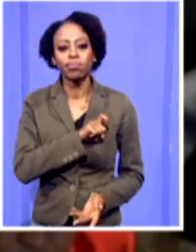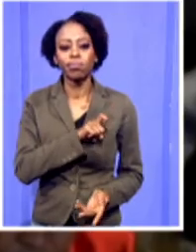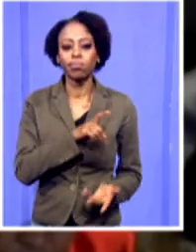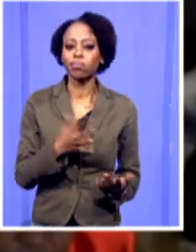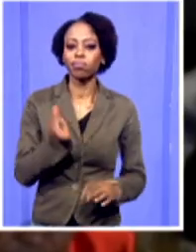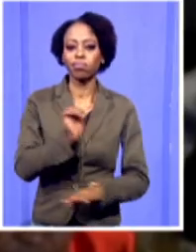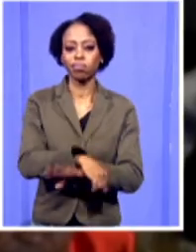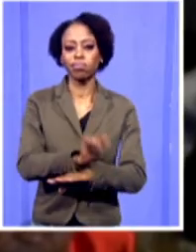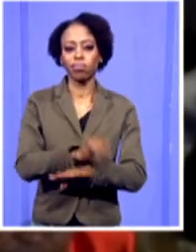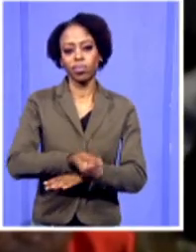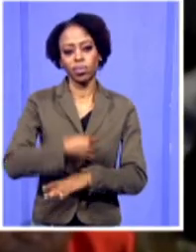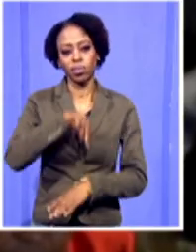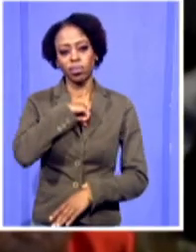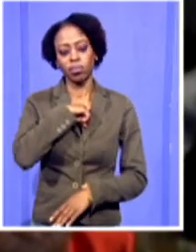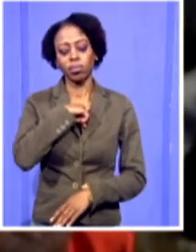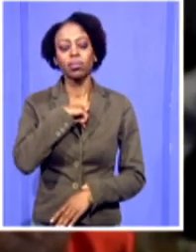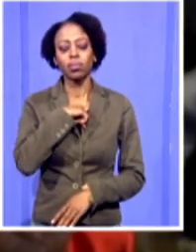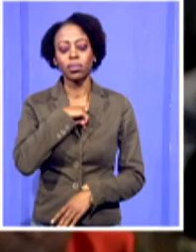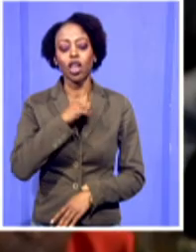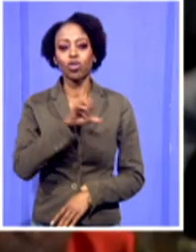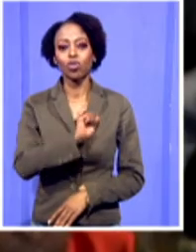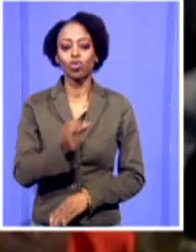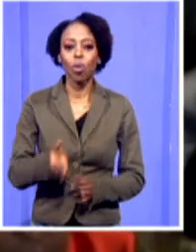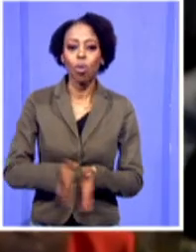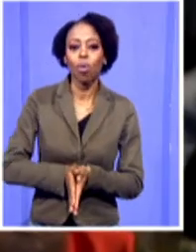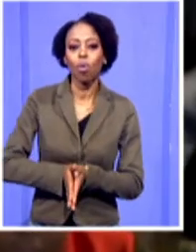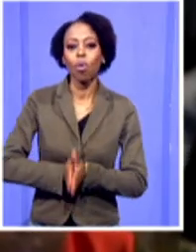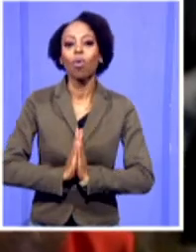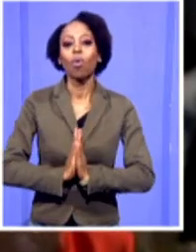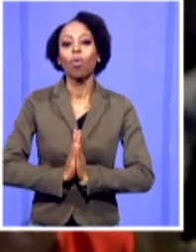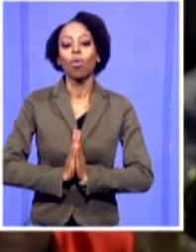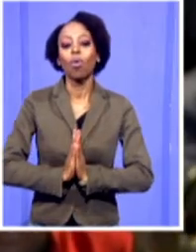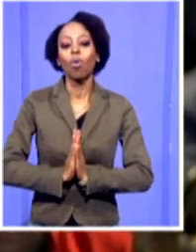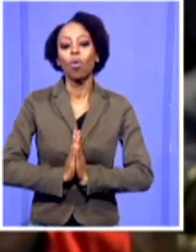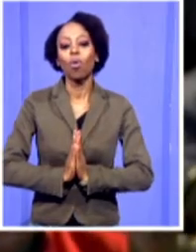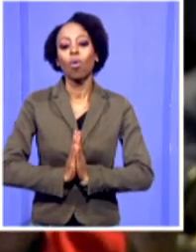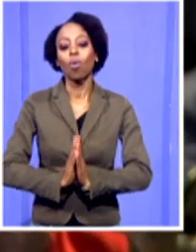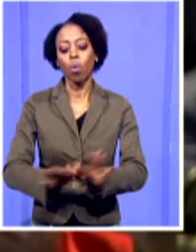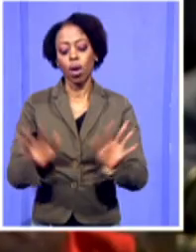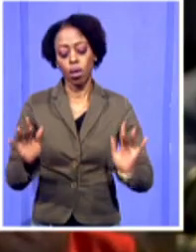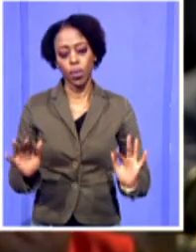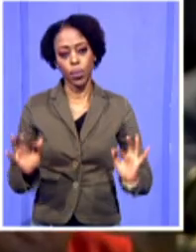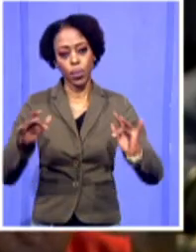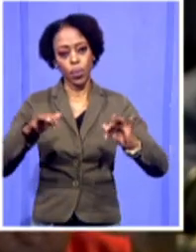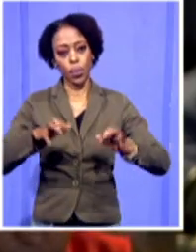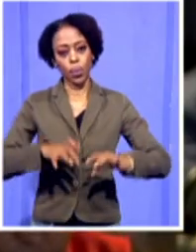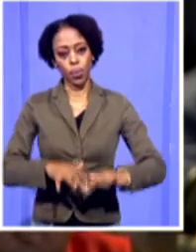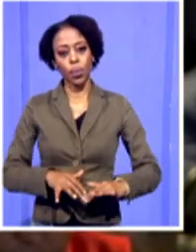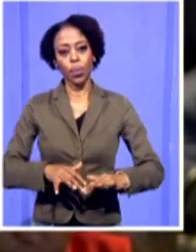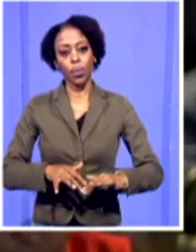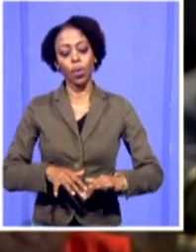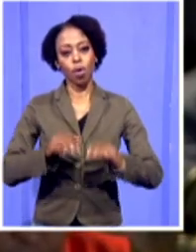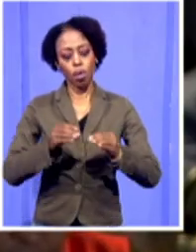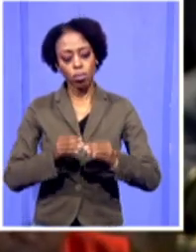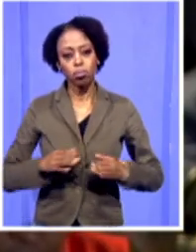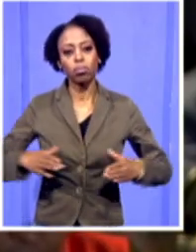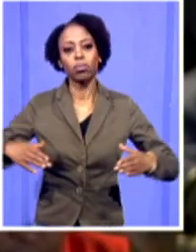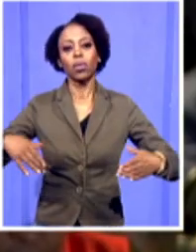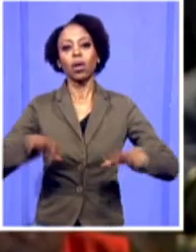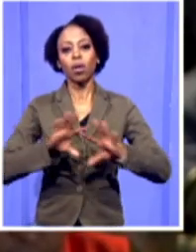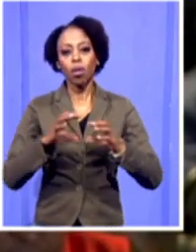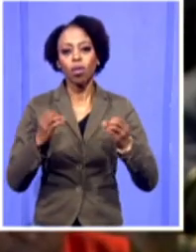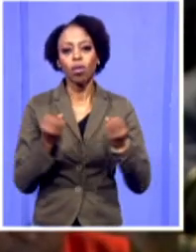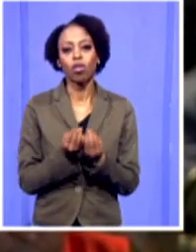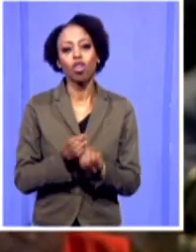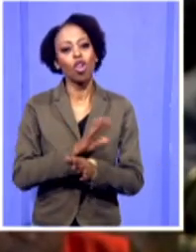our democratic centralism. We want to appeal, Chair, we are in a Congress of a vanguard party, not of a